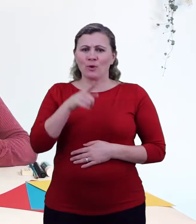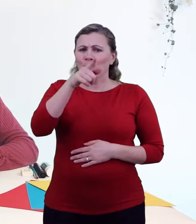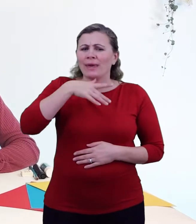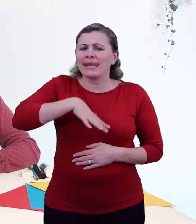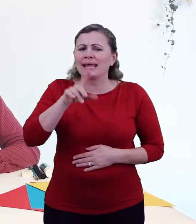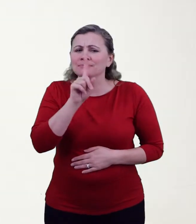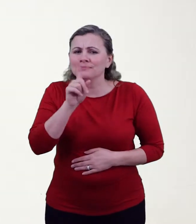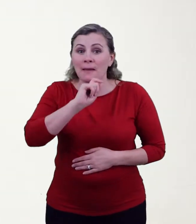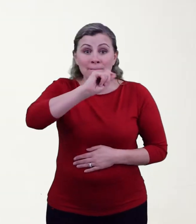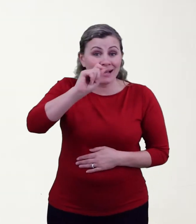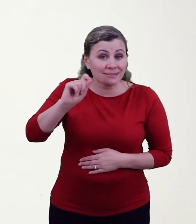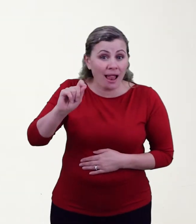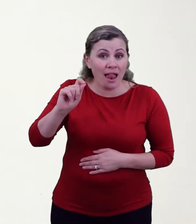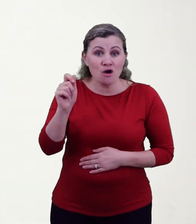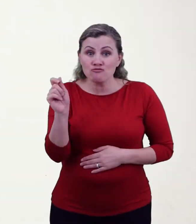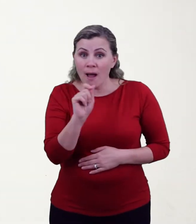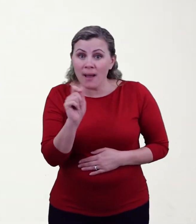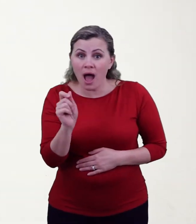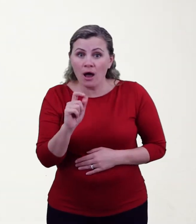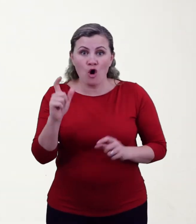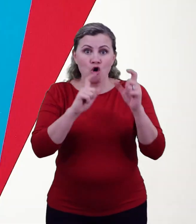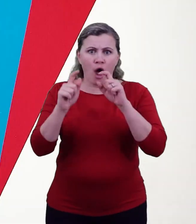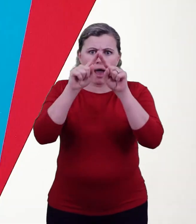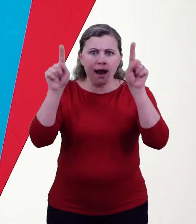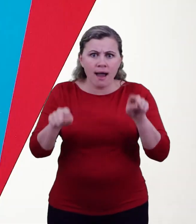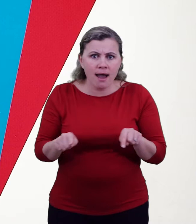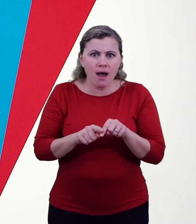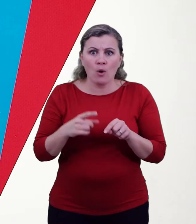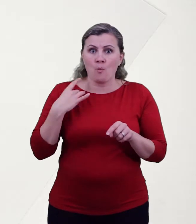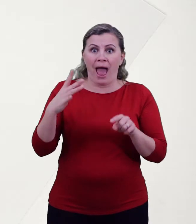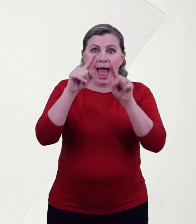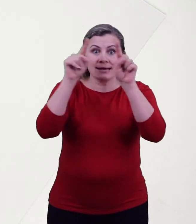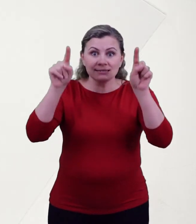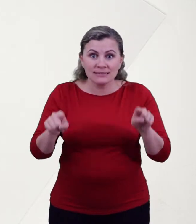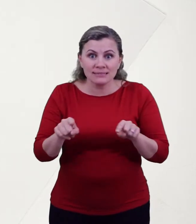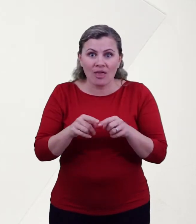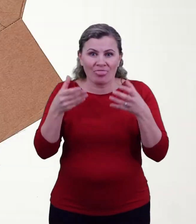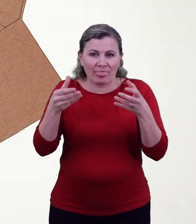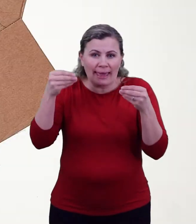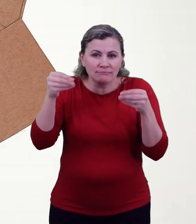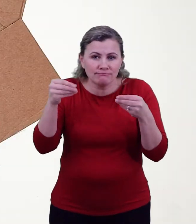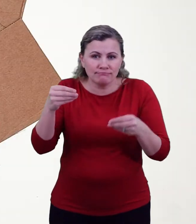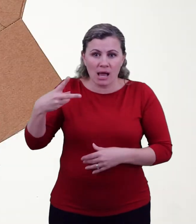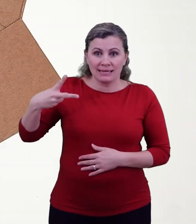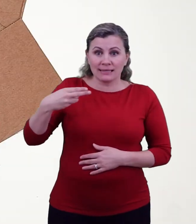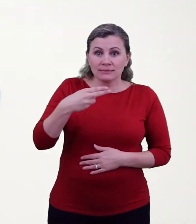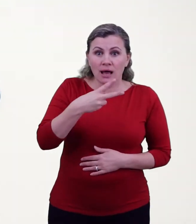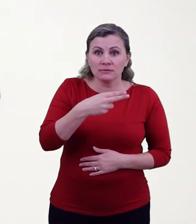craft you will need a pencil, a rubber, coloured card, white card, thick